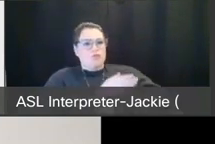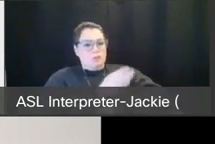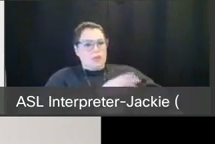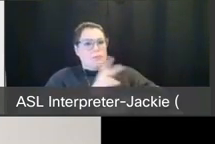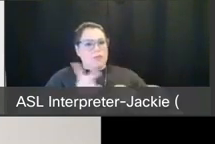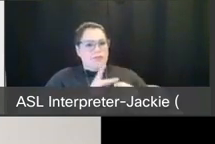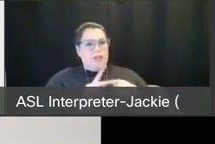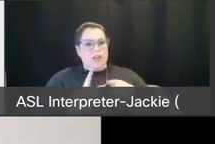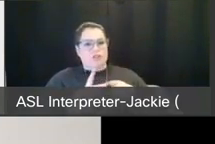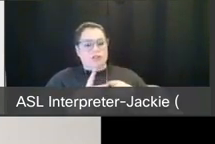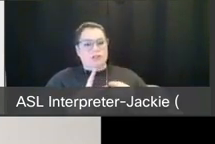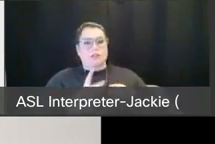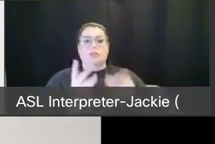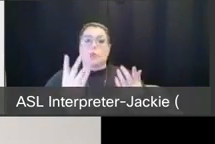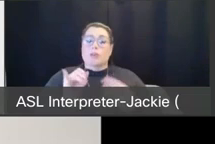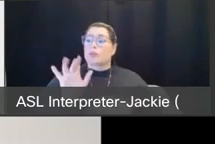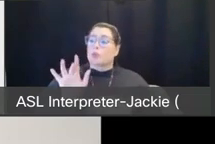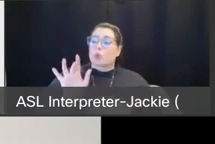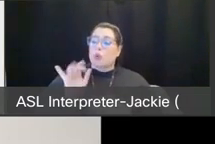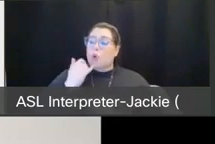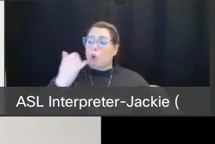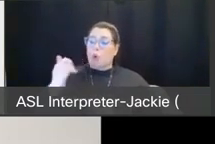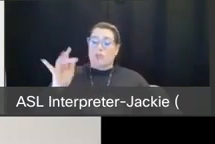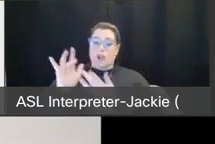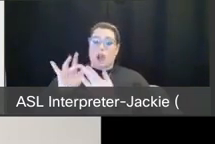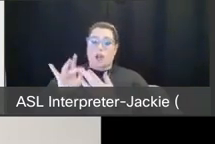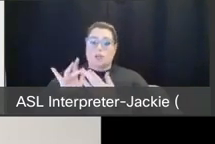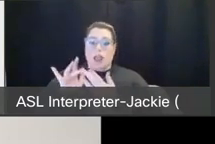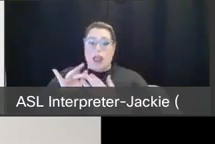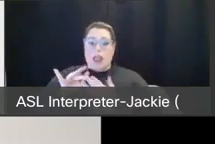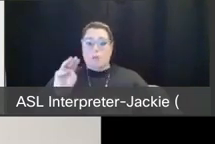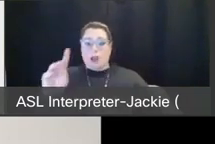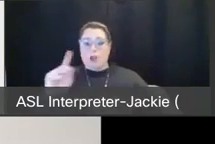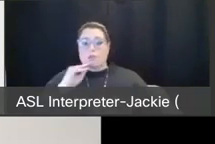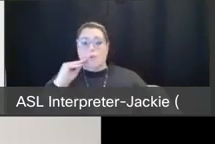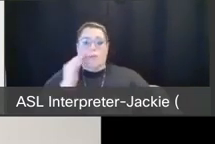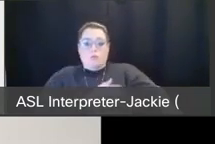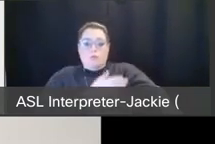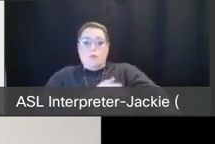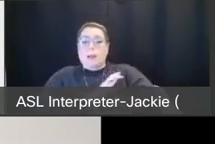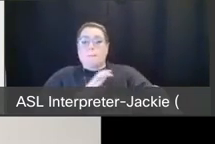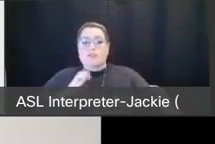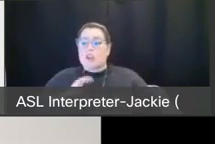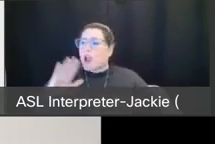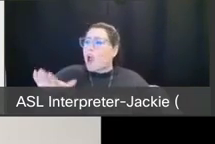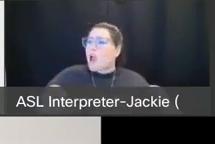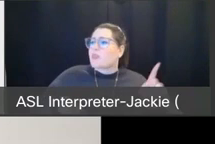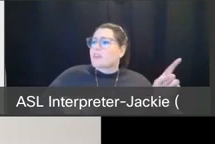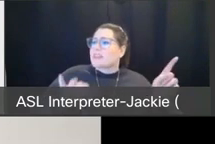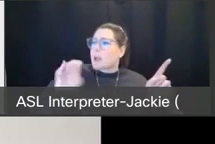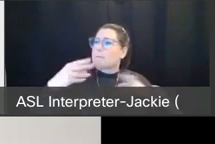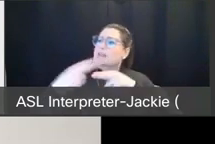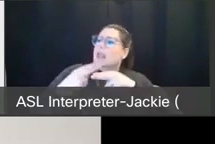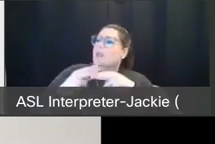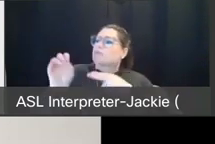Acme Construction. What's their complaint history? You can obviously call us, and you can also,